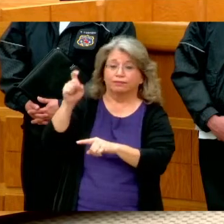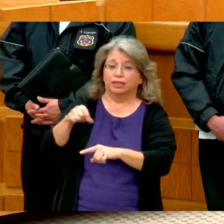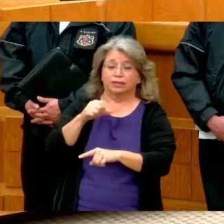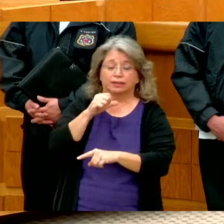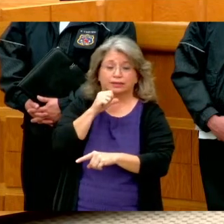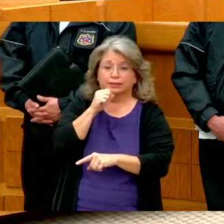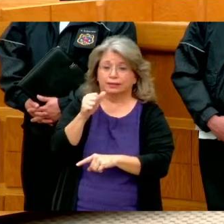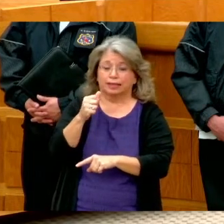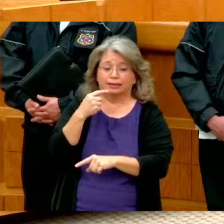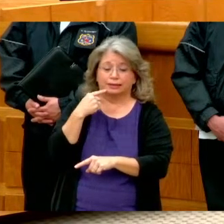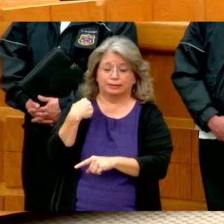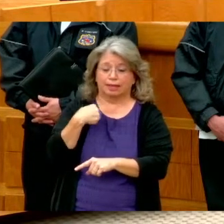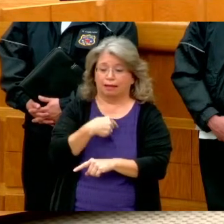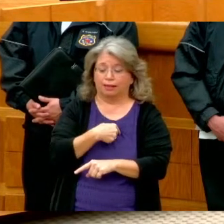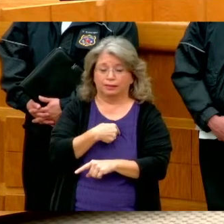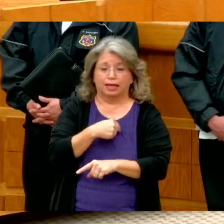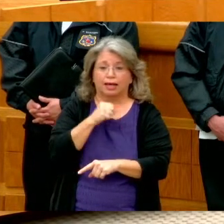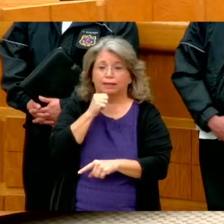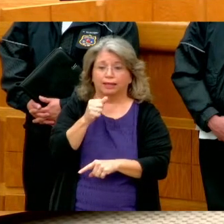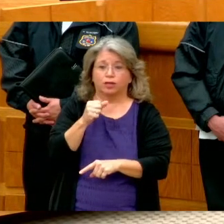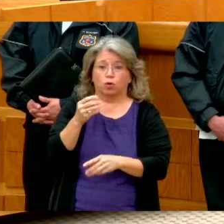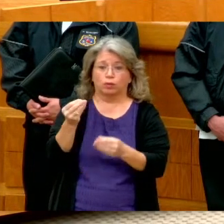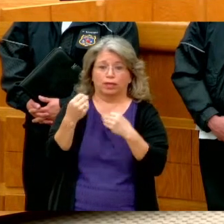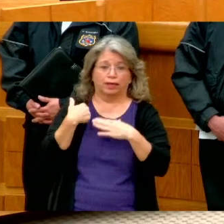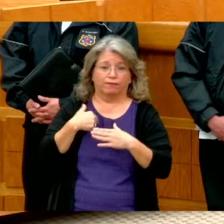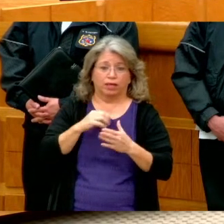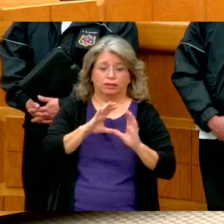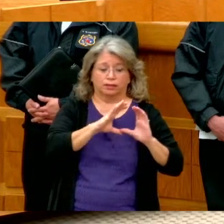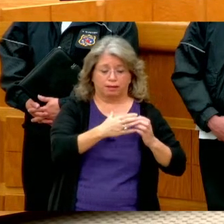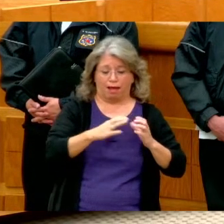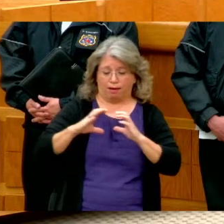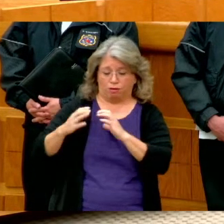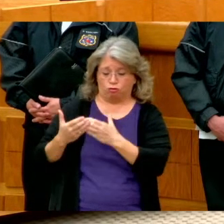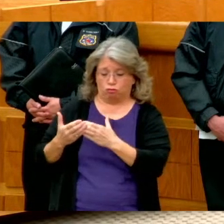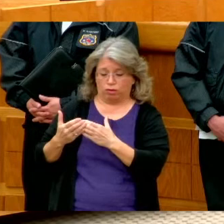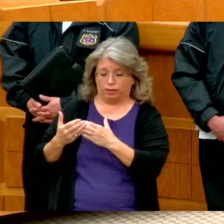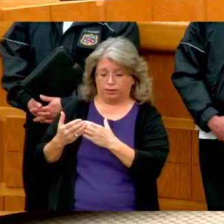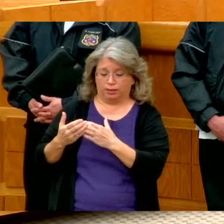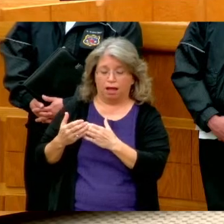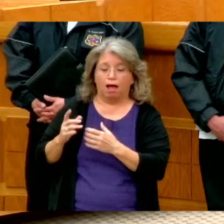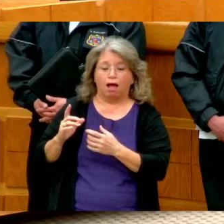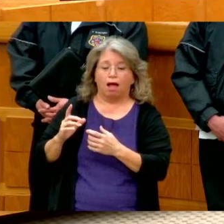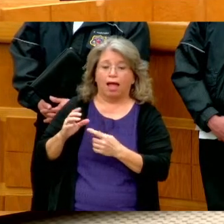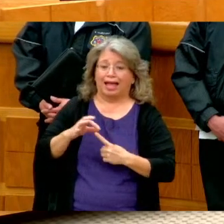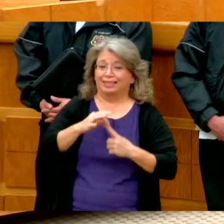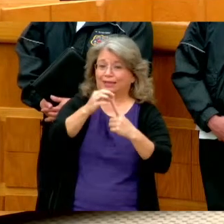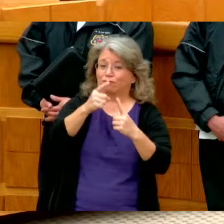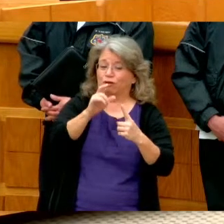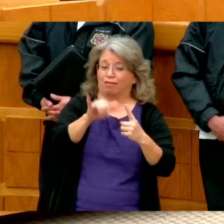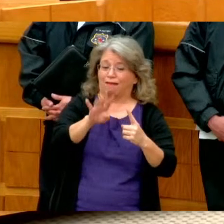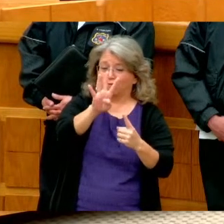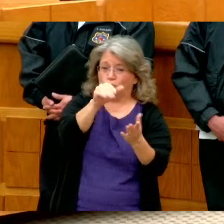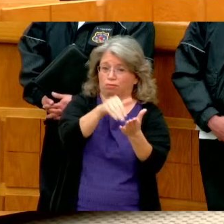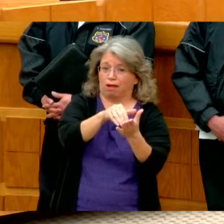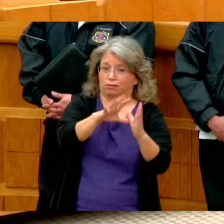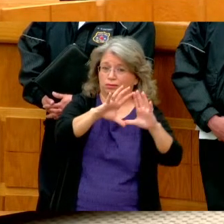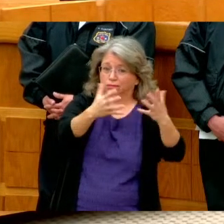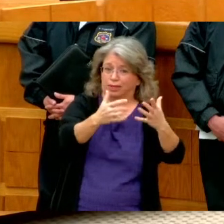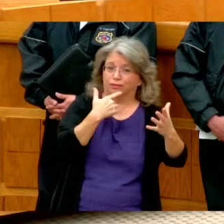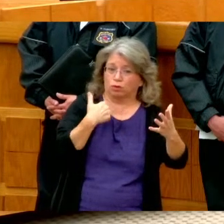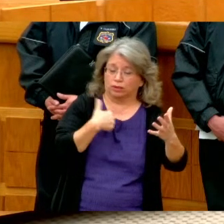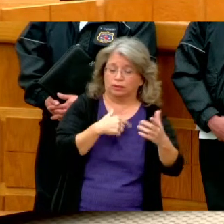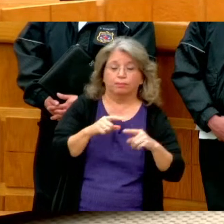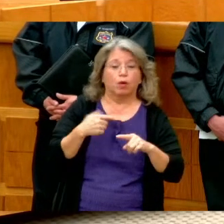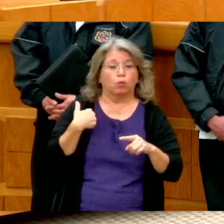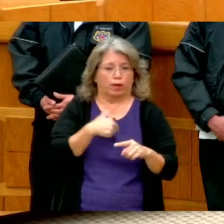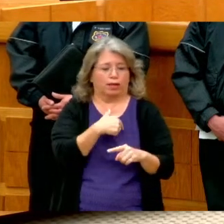have categories except for the what's have been listed here for you. But here's where we get some flexibility, that local control.